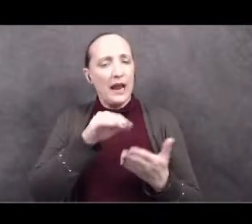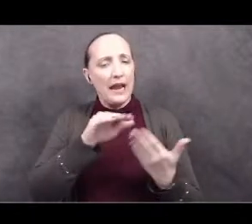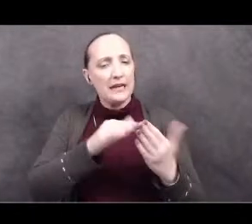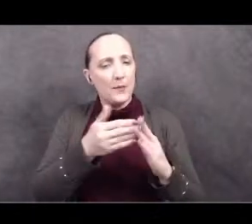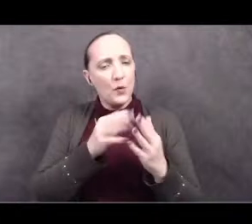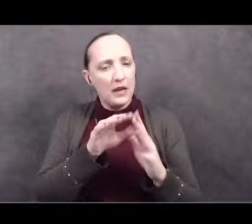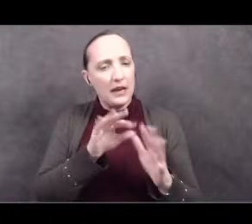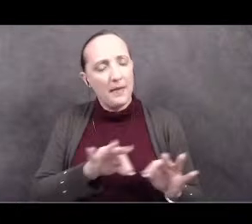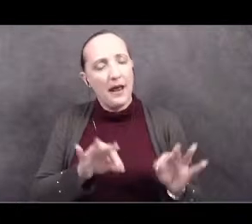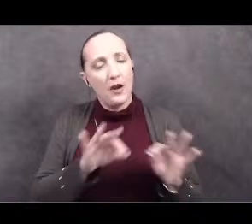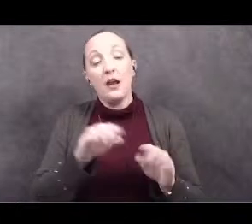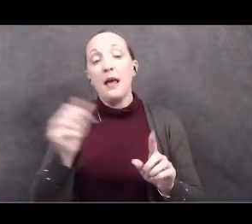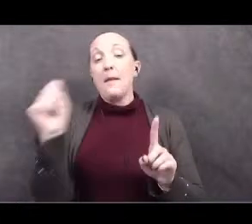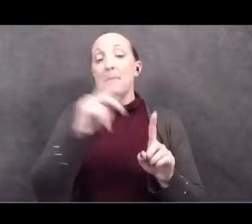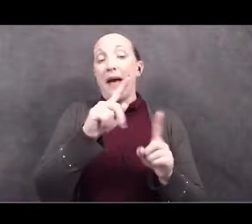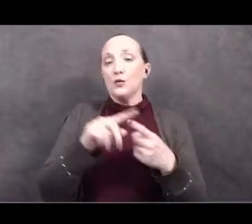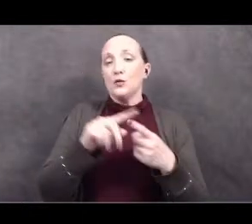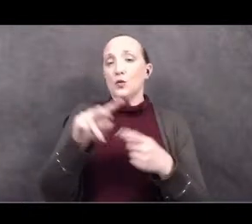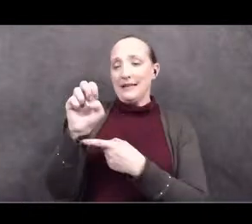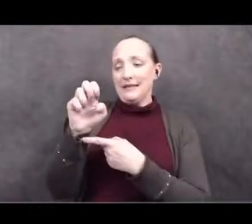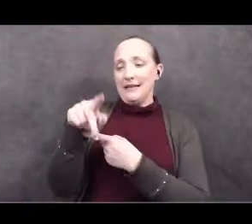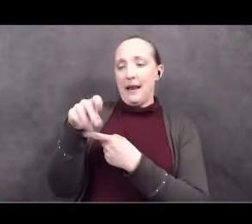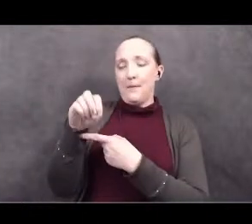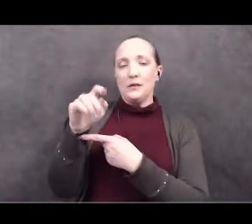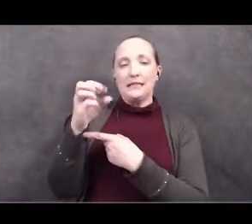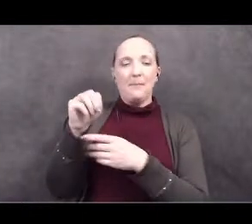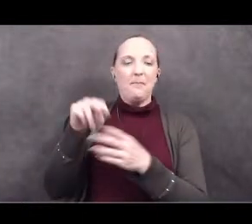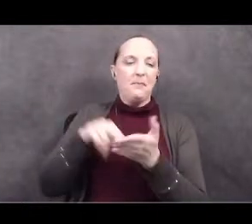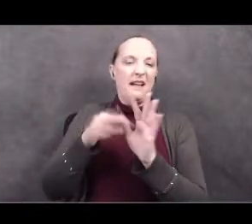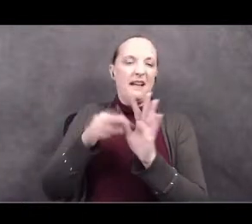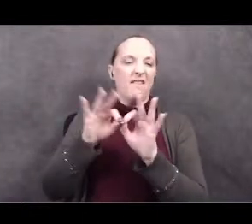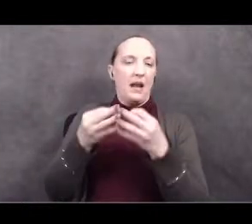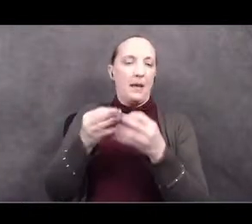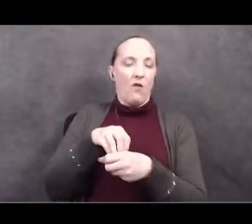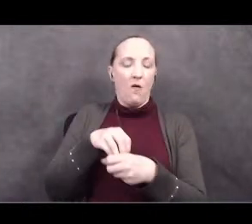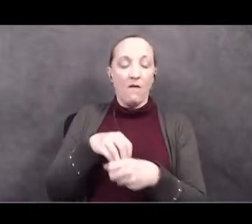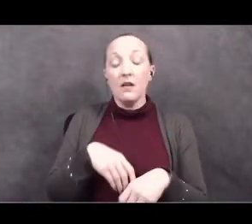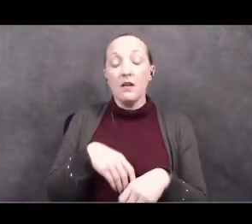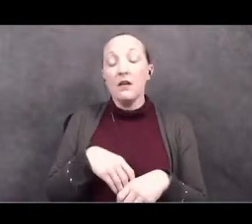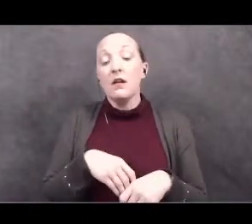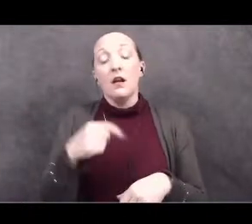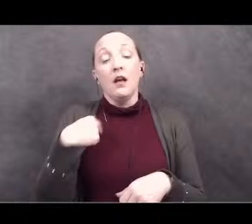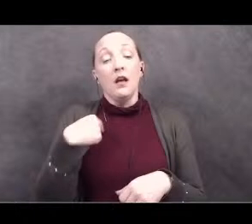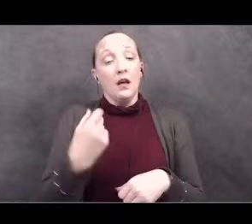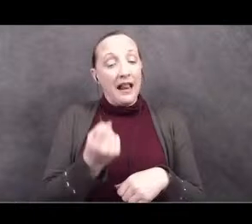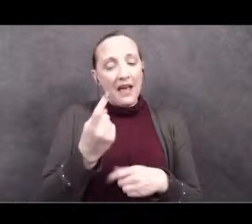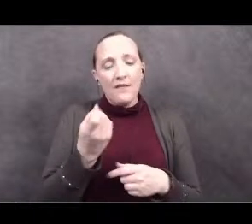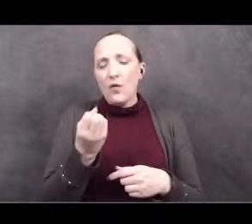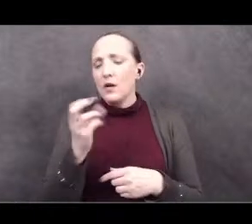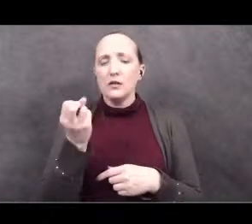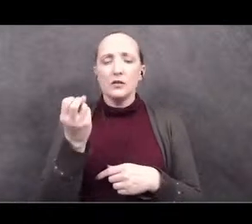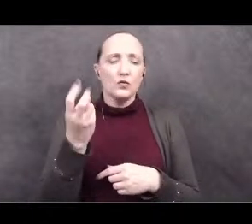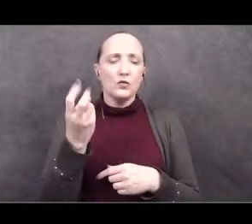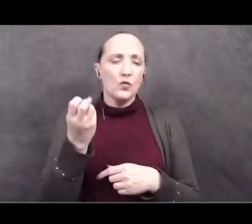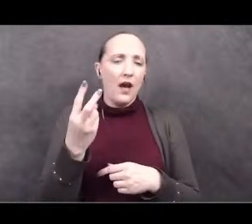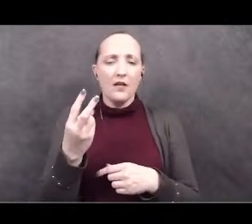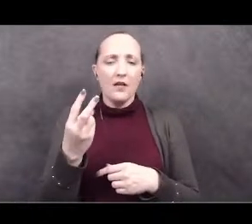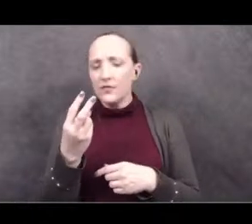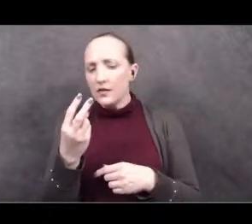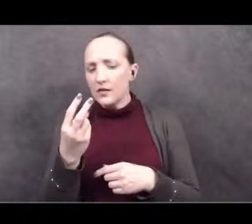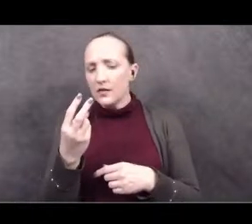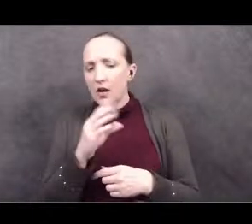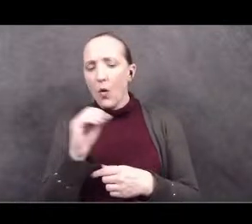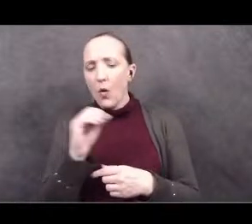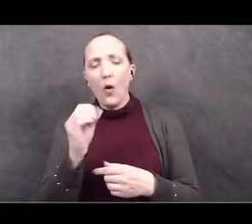the nepotism at every countless interview I have been to In order to get 11 or 12 month security position or even a 4H hour summer